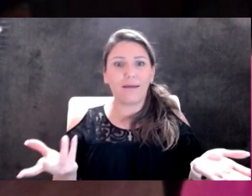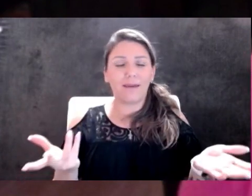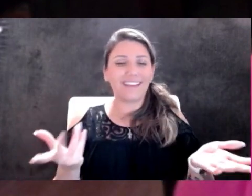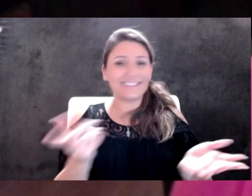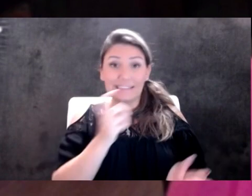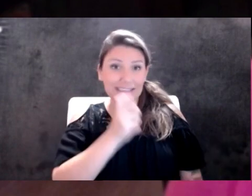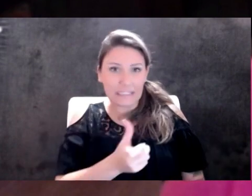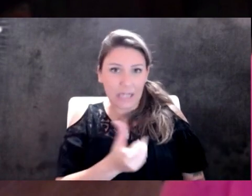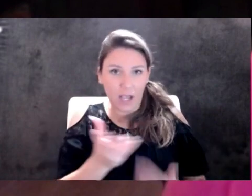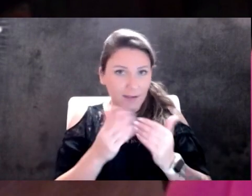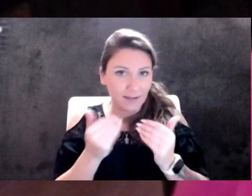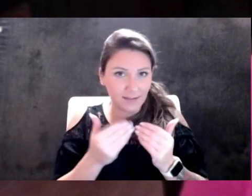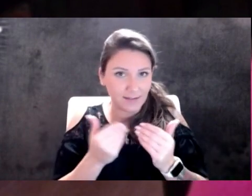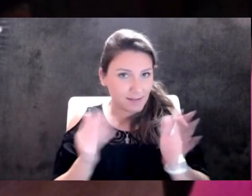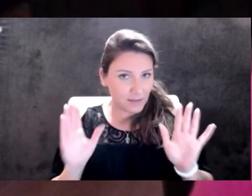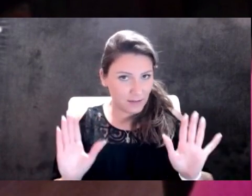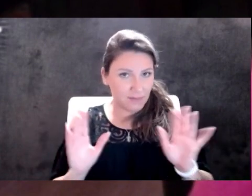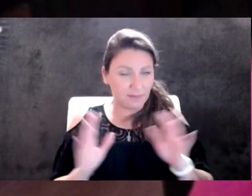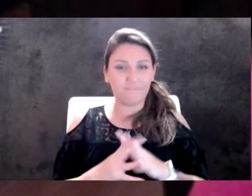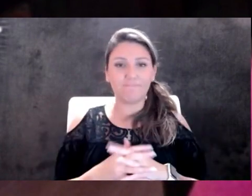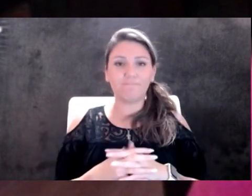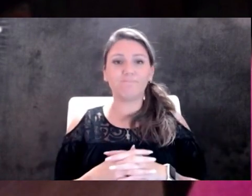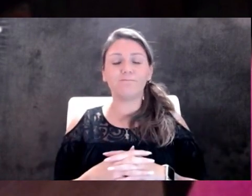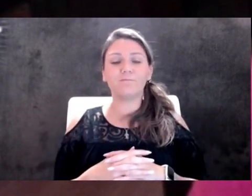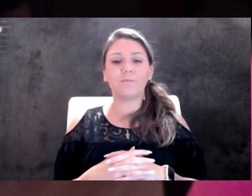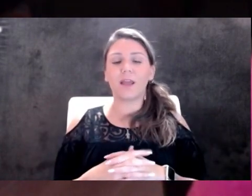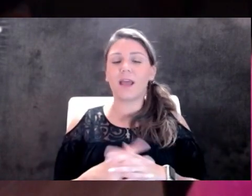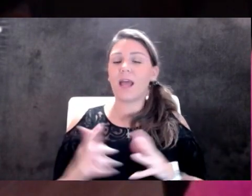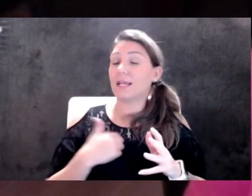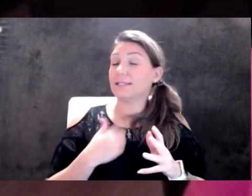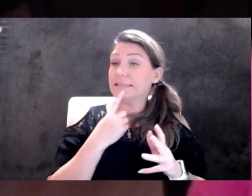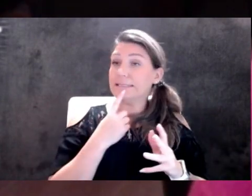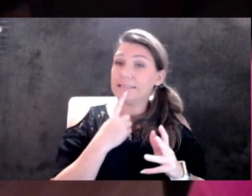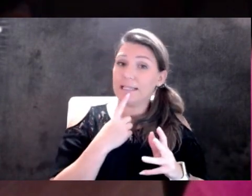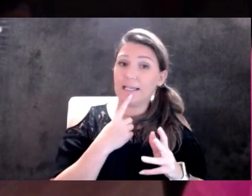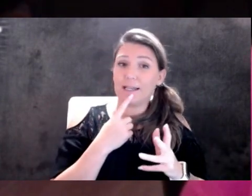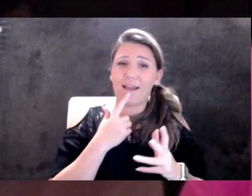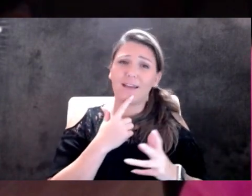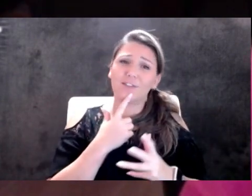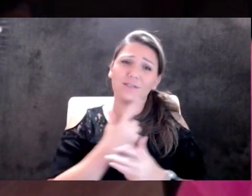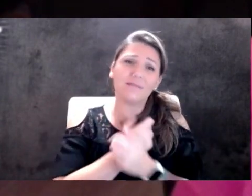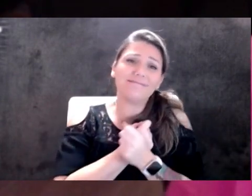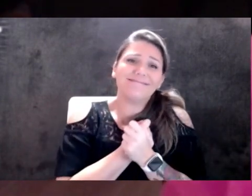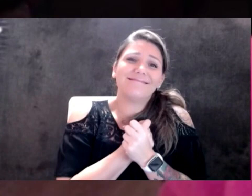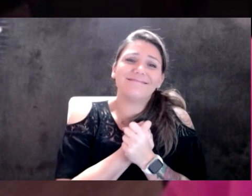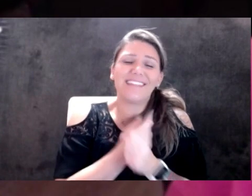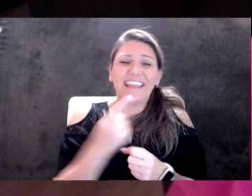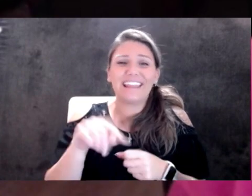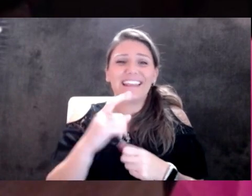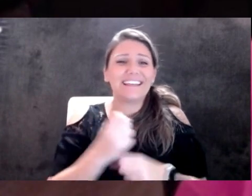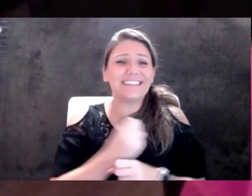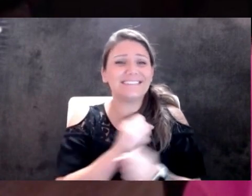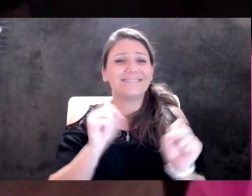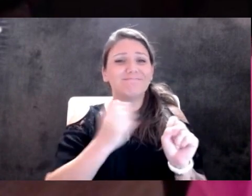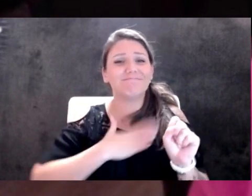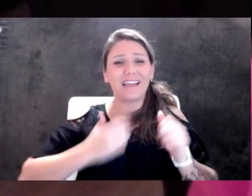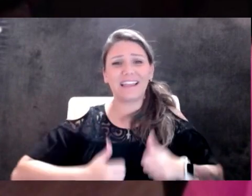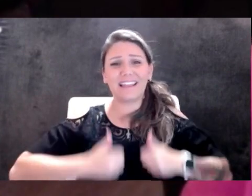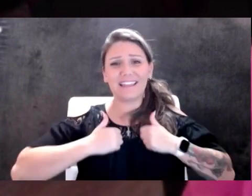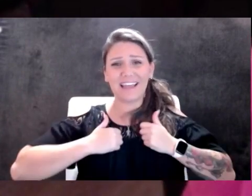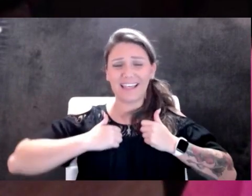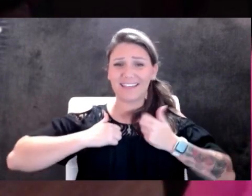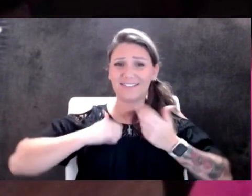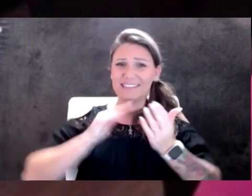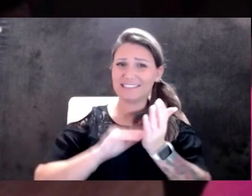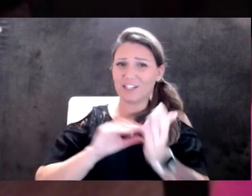easy. I just say, I just love them to death. They saved my life. And Dr. Sharma, she's very